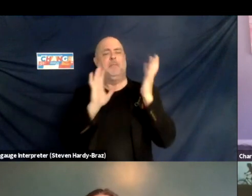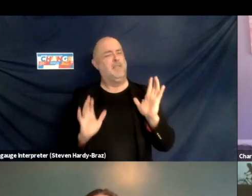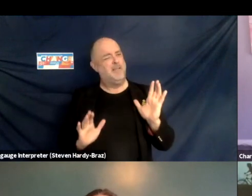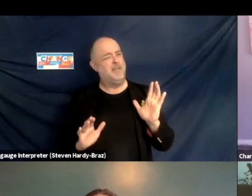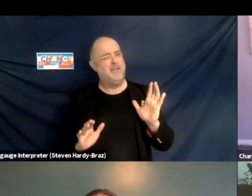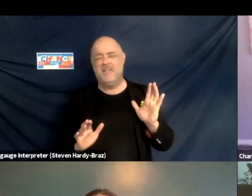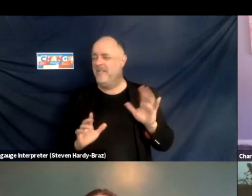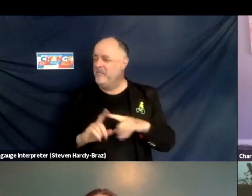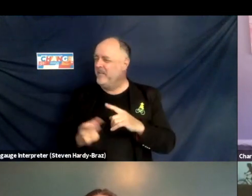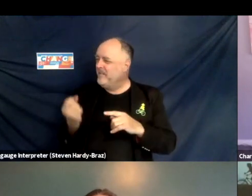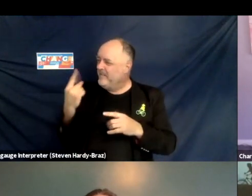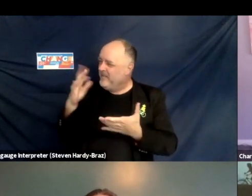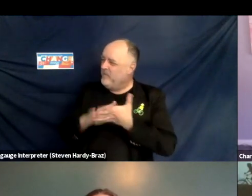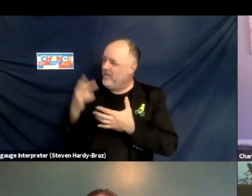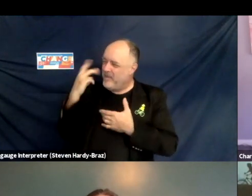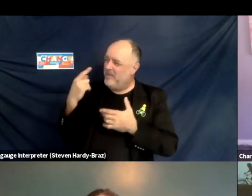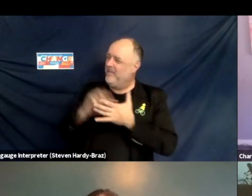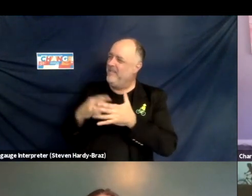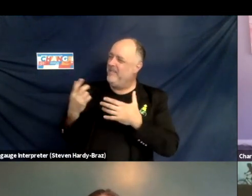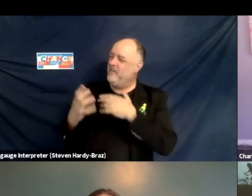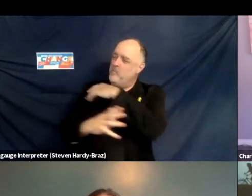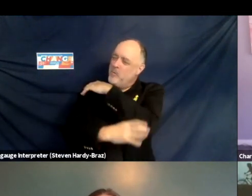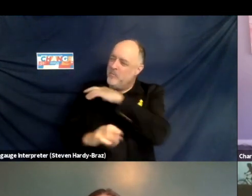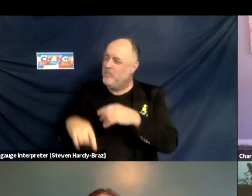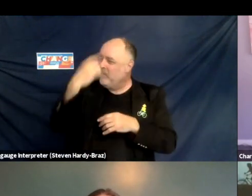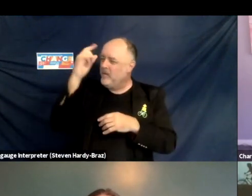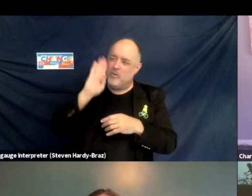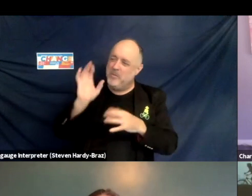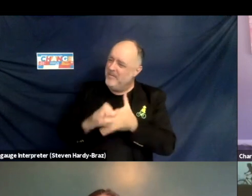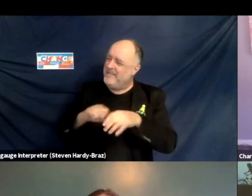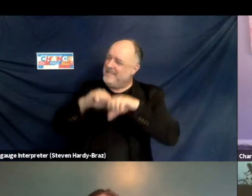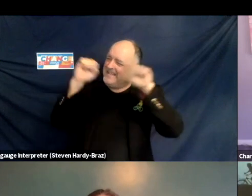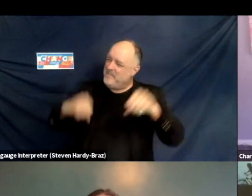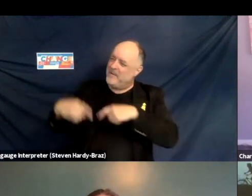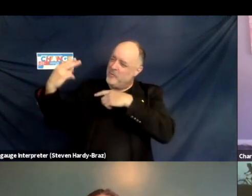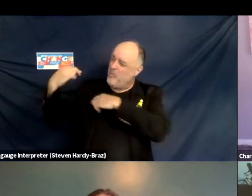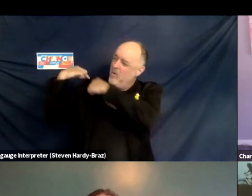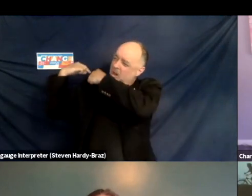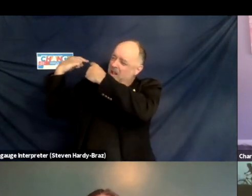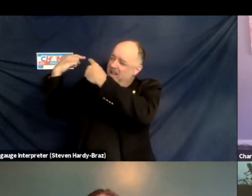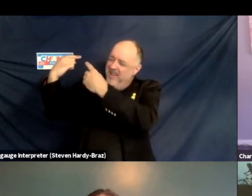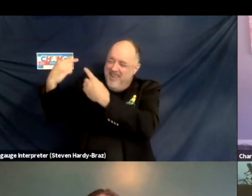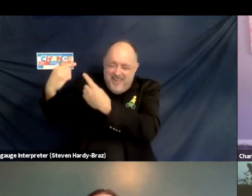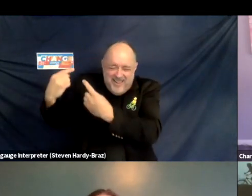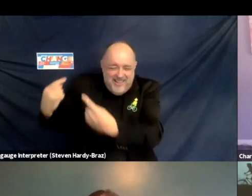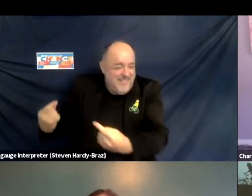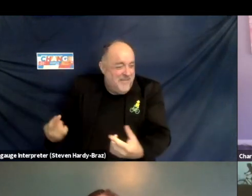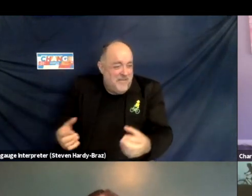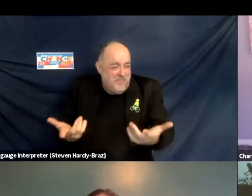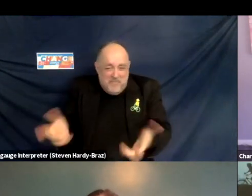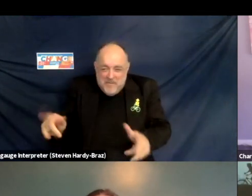harm that have been done to Black, Brown, and low-income people across this country. Many of them feel like they lack the power, they lack the